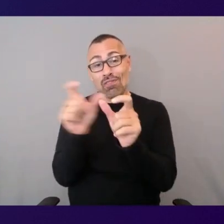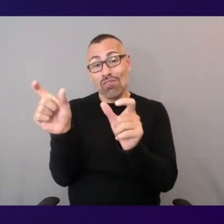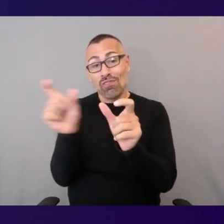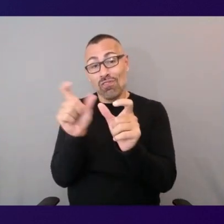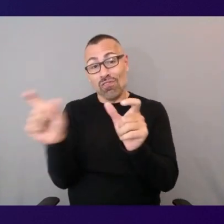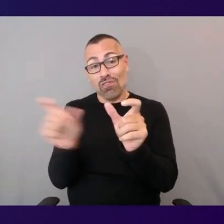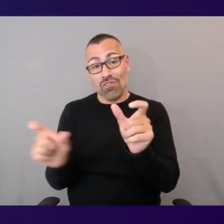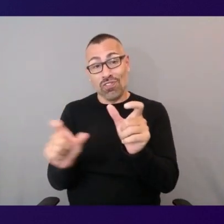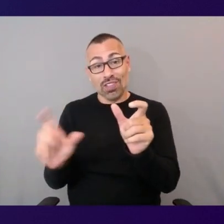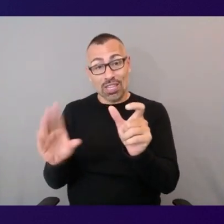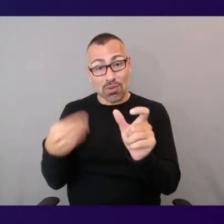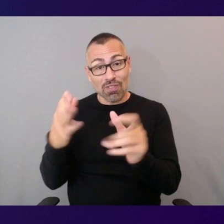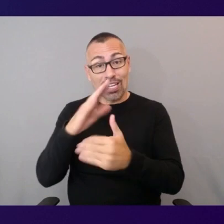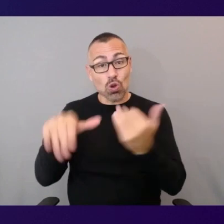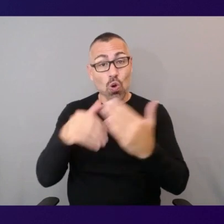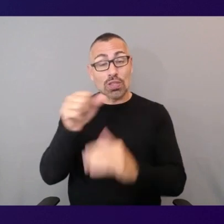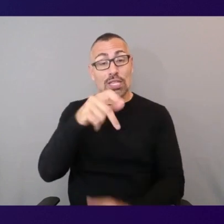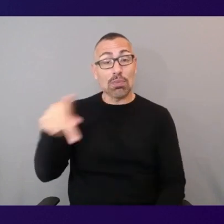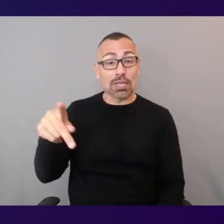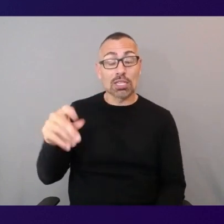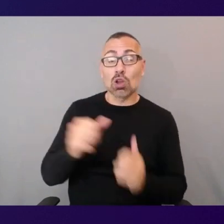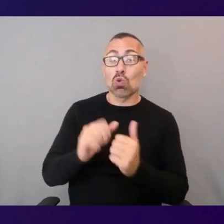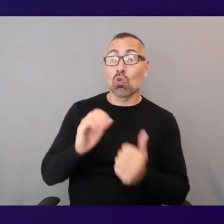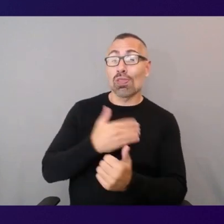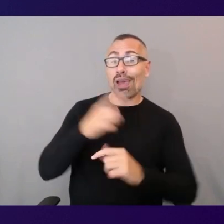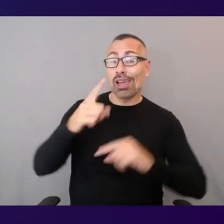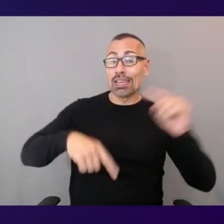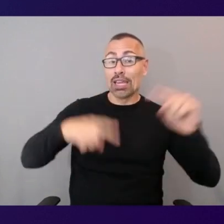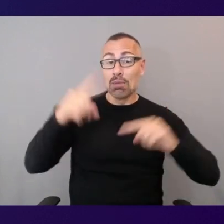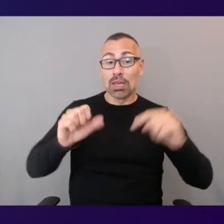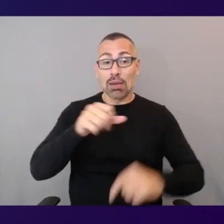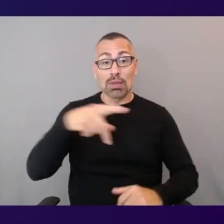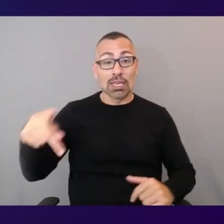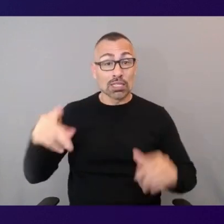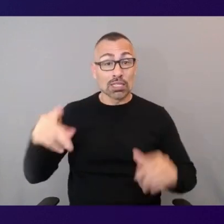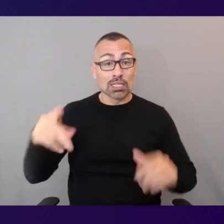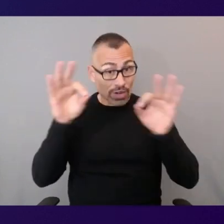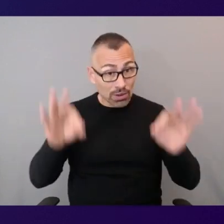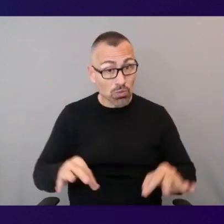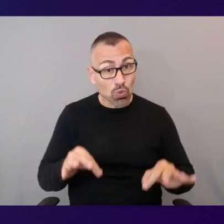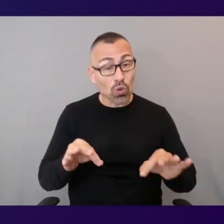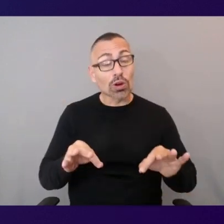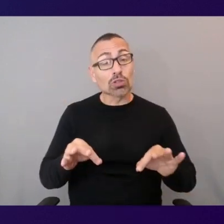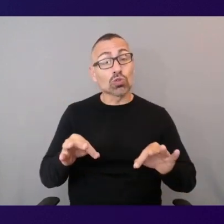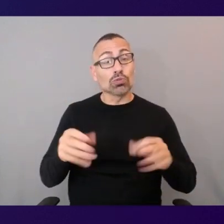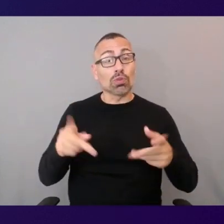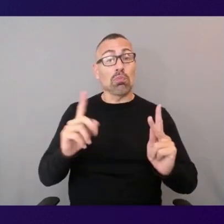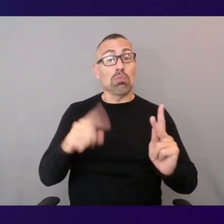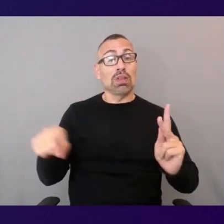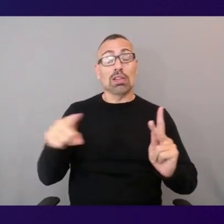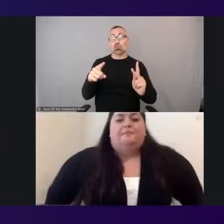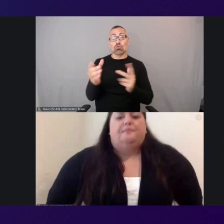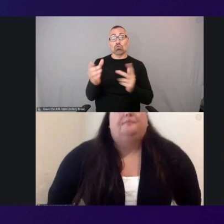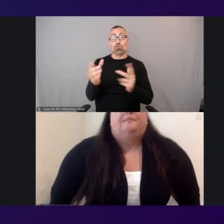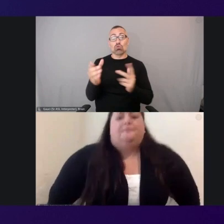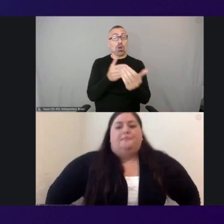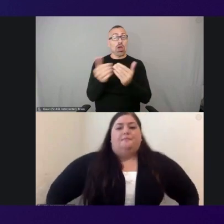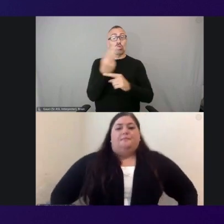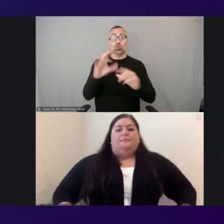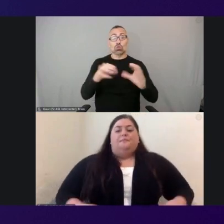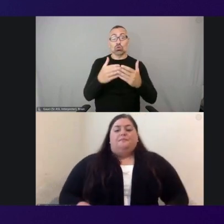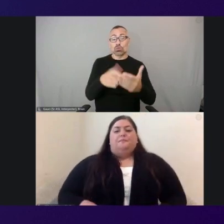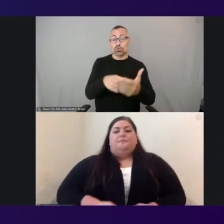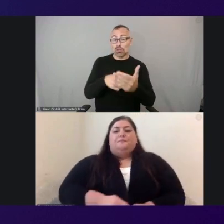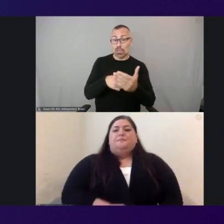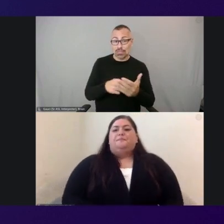our dynamic application framework, being able to kind of entitle that to whatever user groups is necessary. Well,